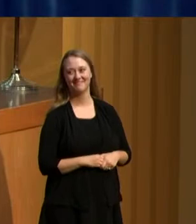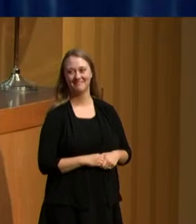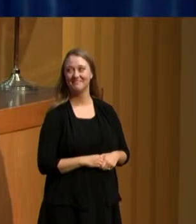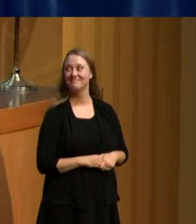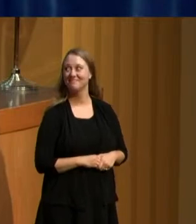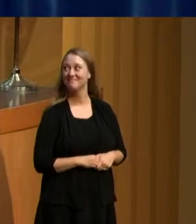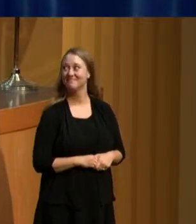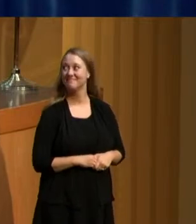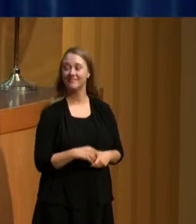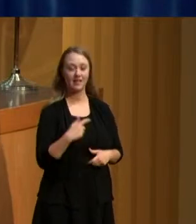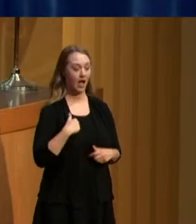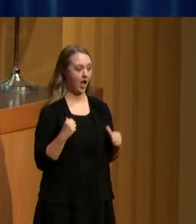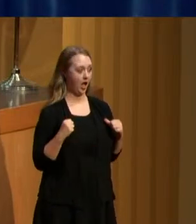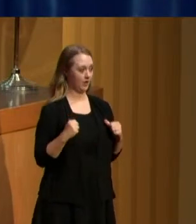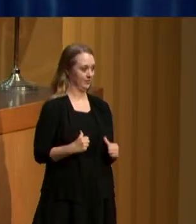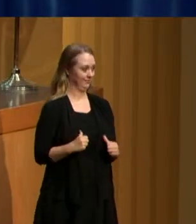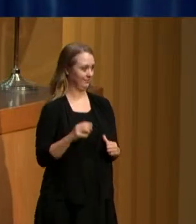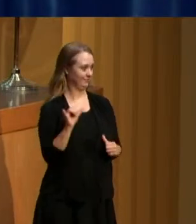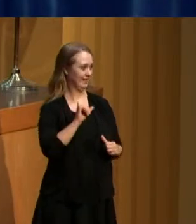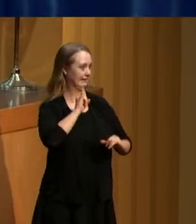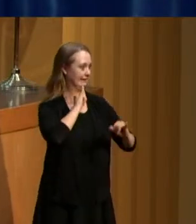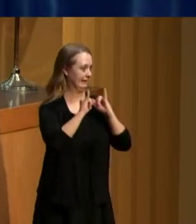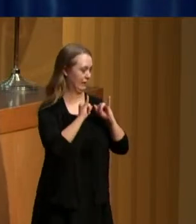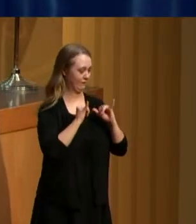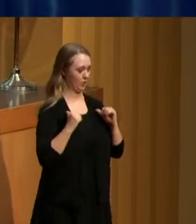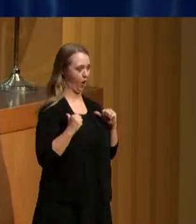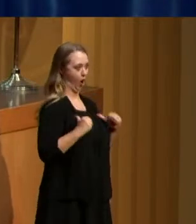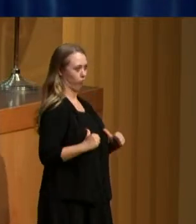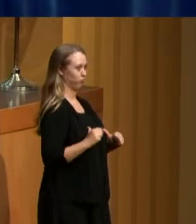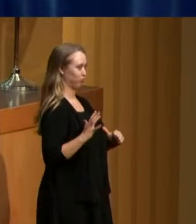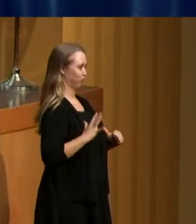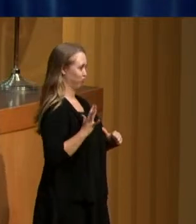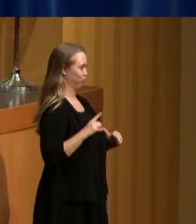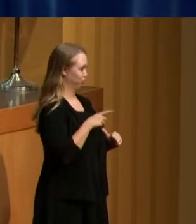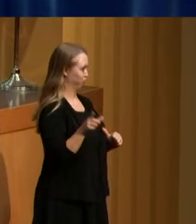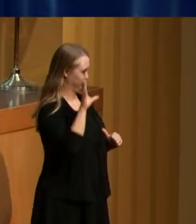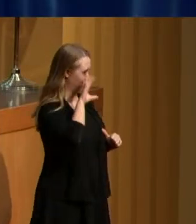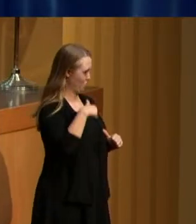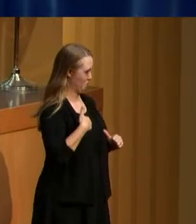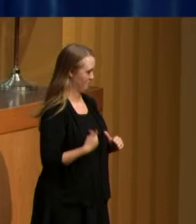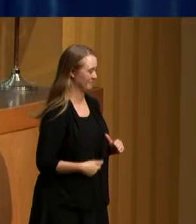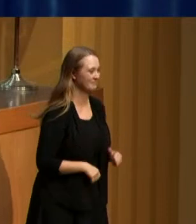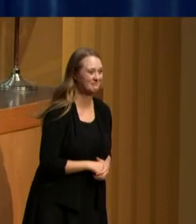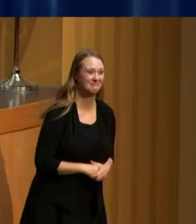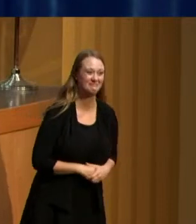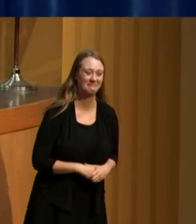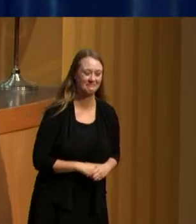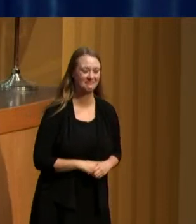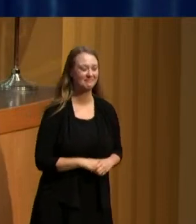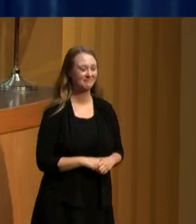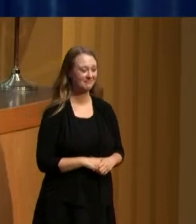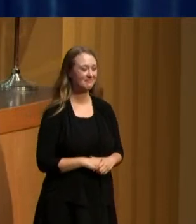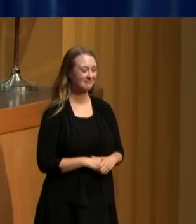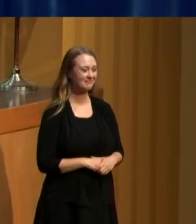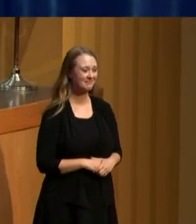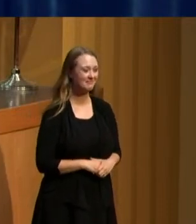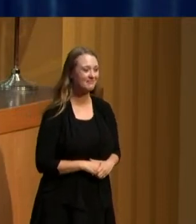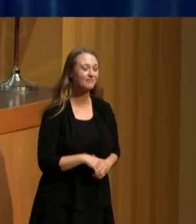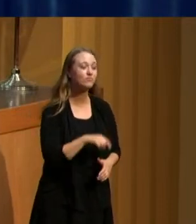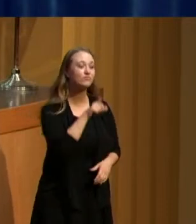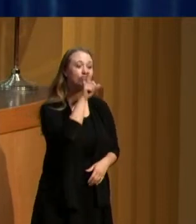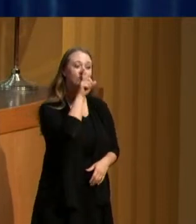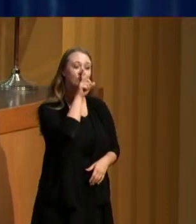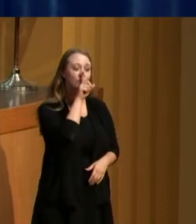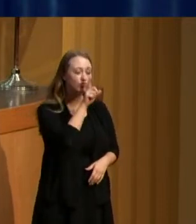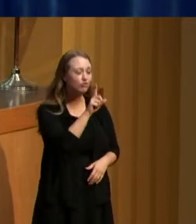I wore my interview suit, so you won't see it again, though. Anyway, truly, you